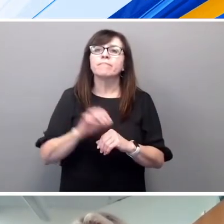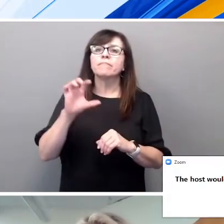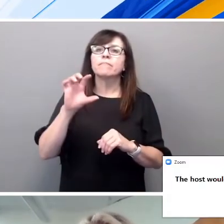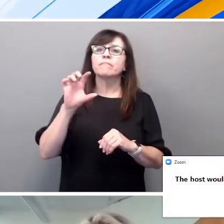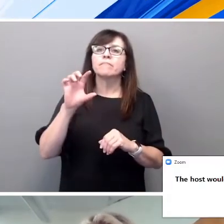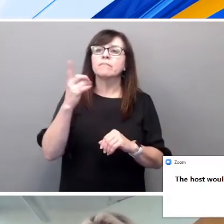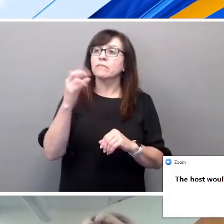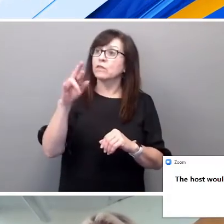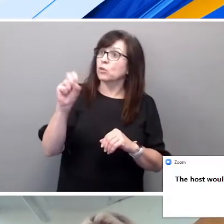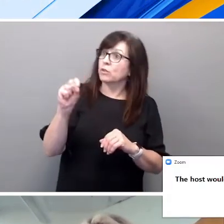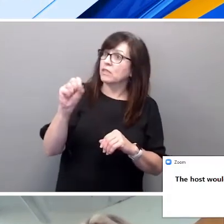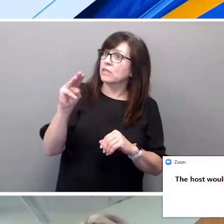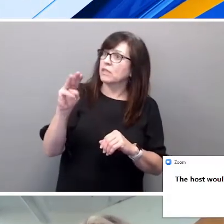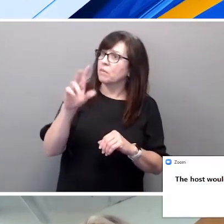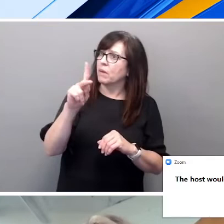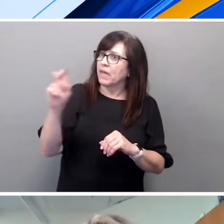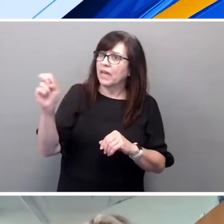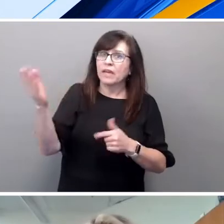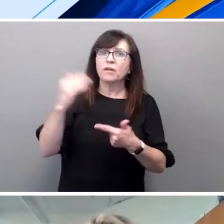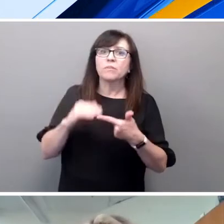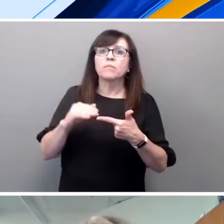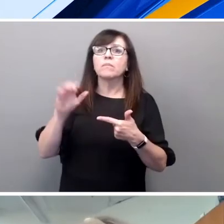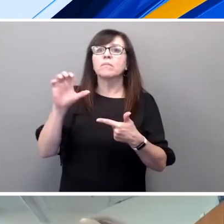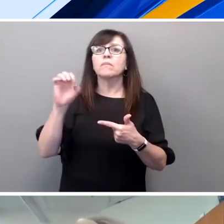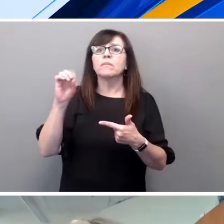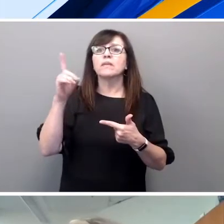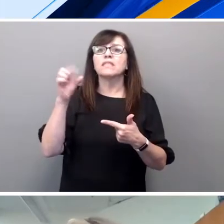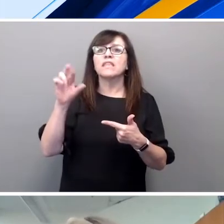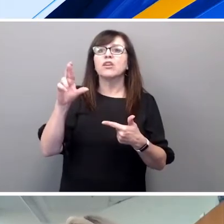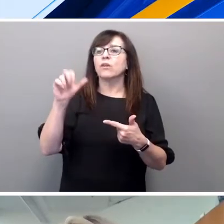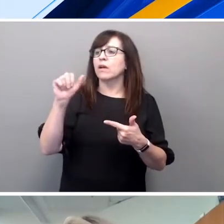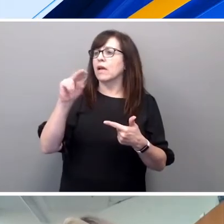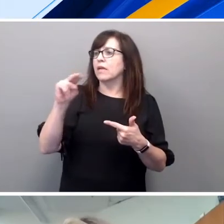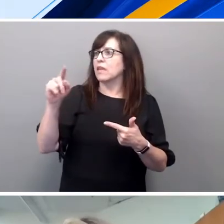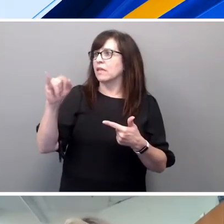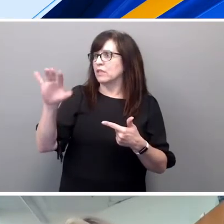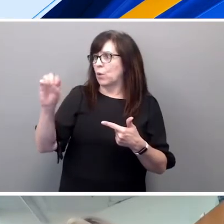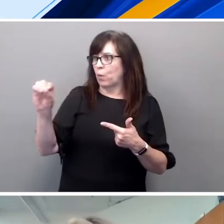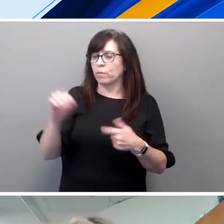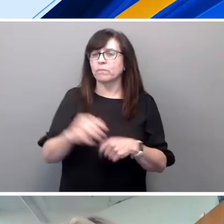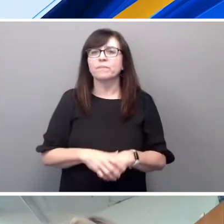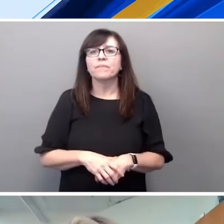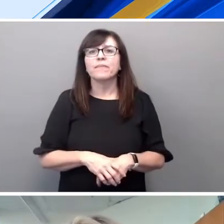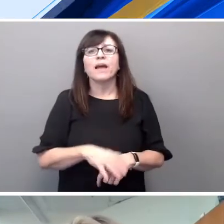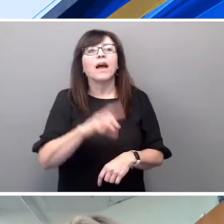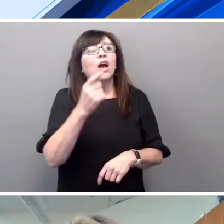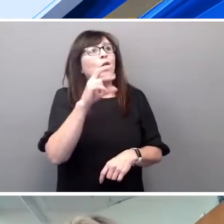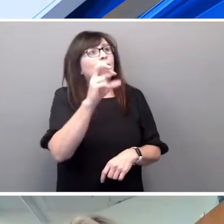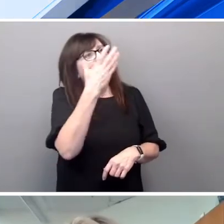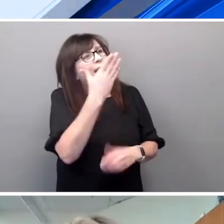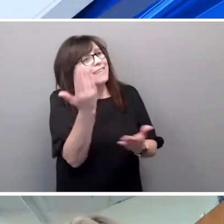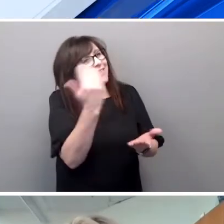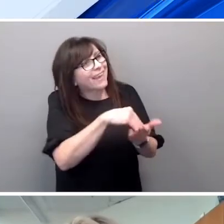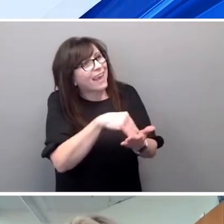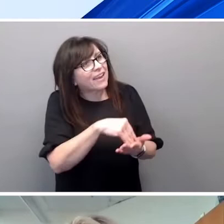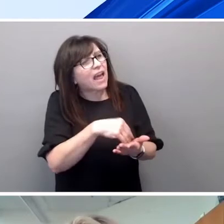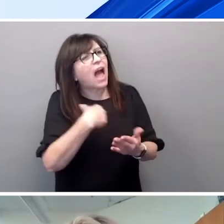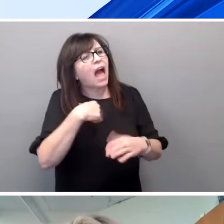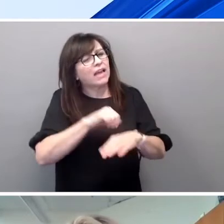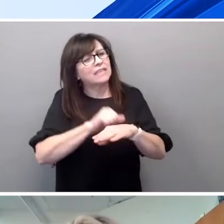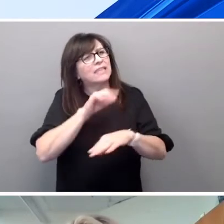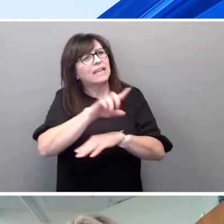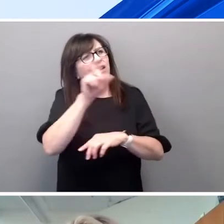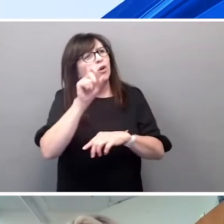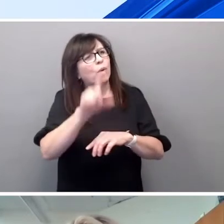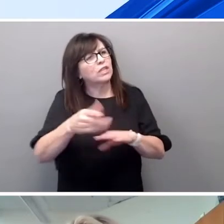Mckee, followed by Cedar Atanasio. All right, thanks again. This was a question I sent in a little earlier,